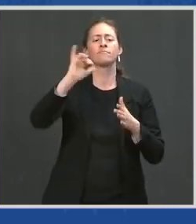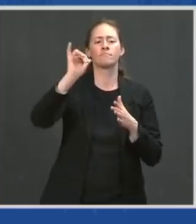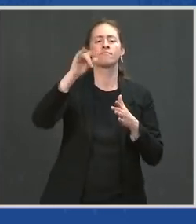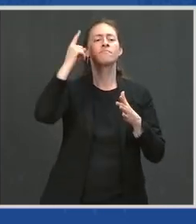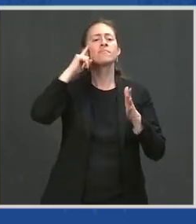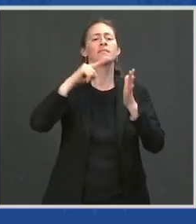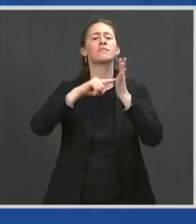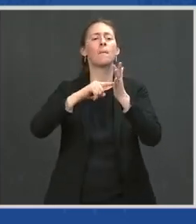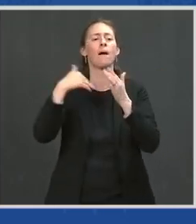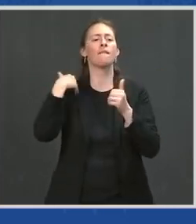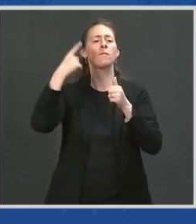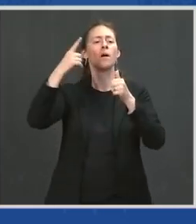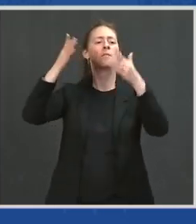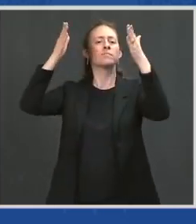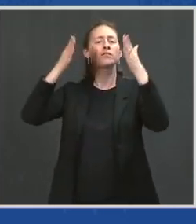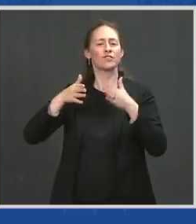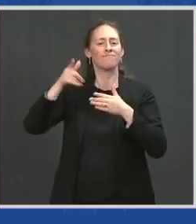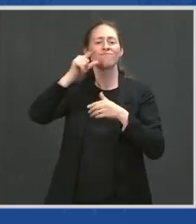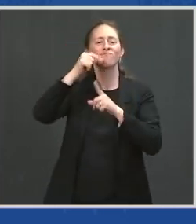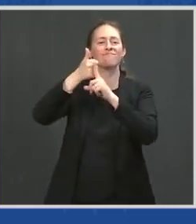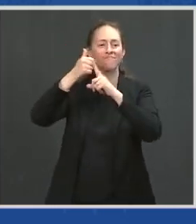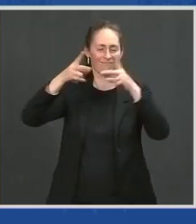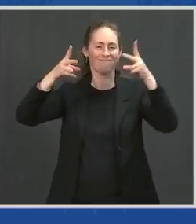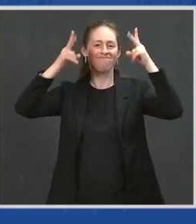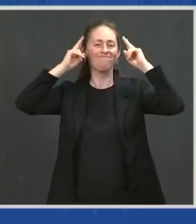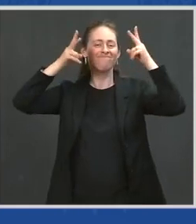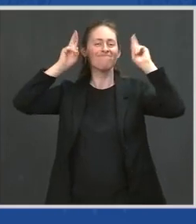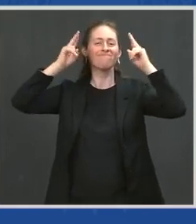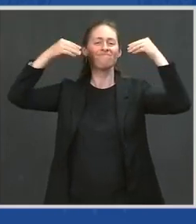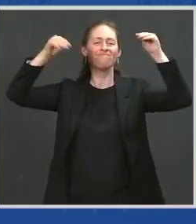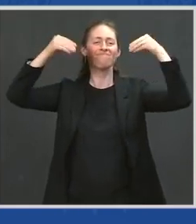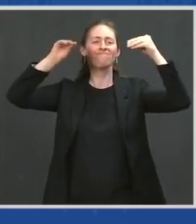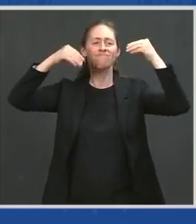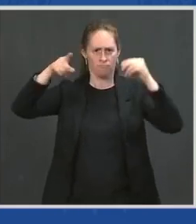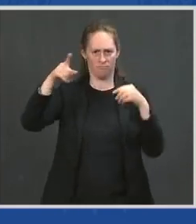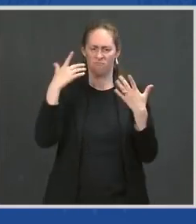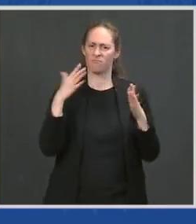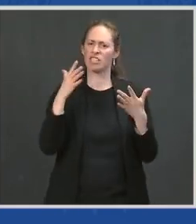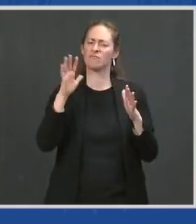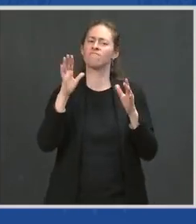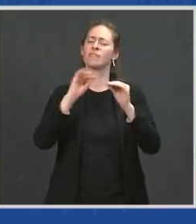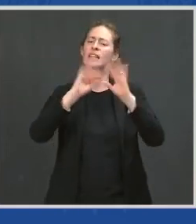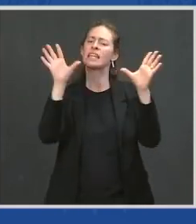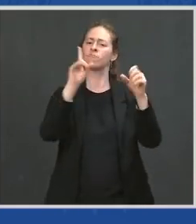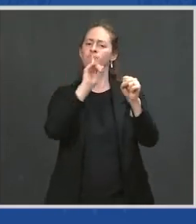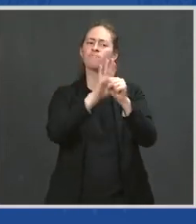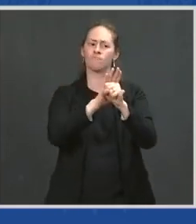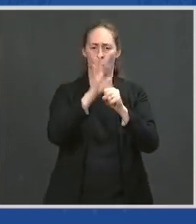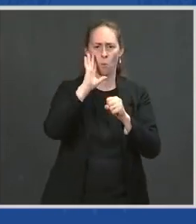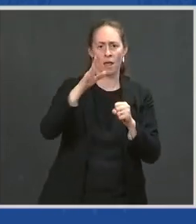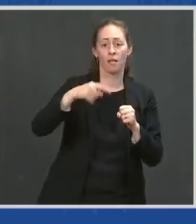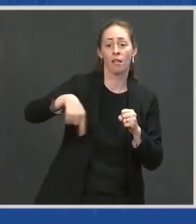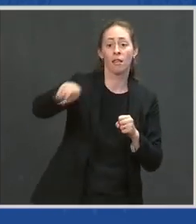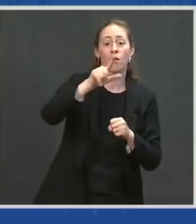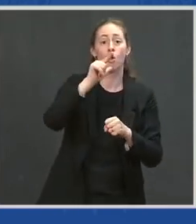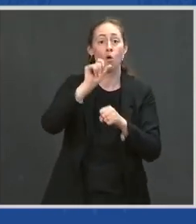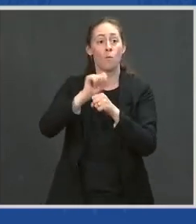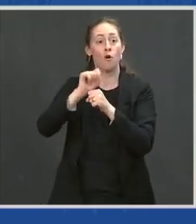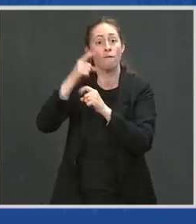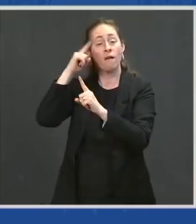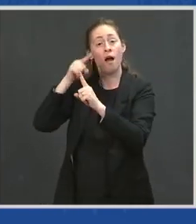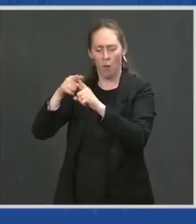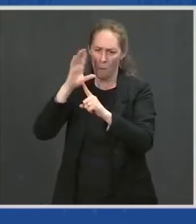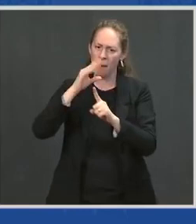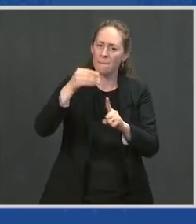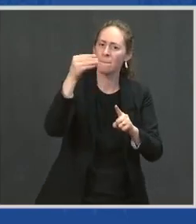also dedicated to getting her customers and employees vaccinated, that when they leave the salon, the